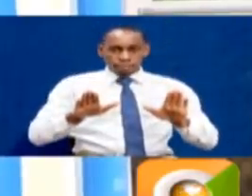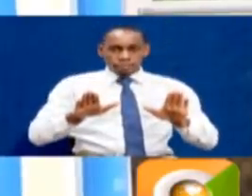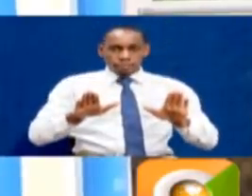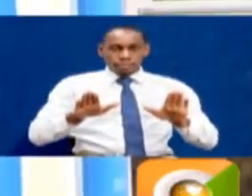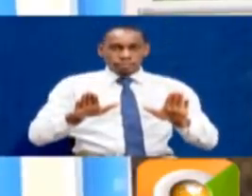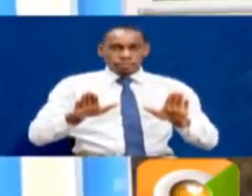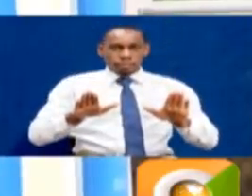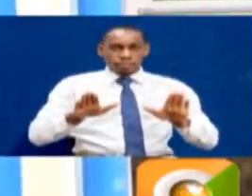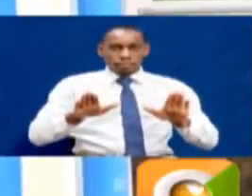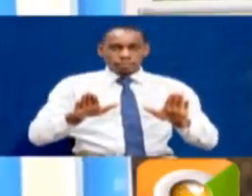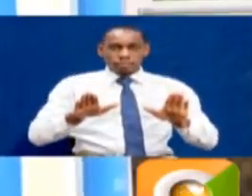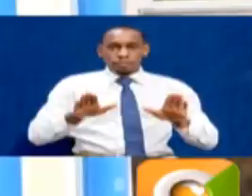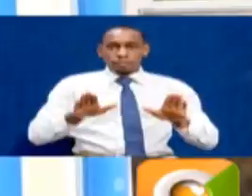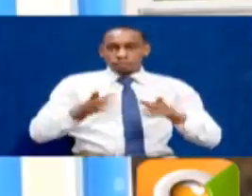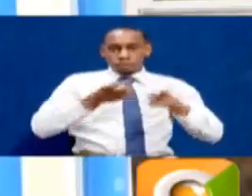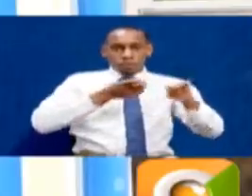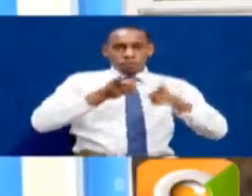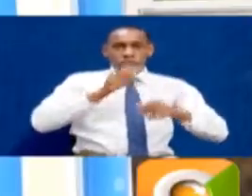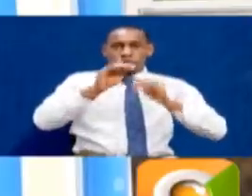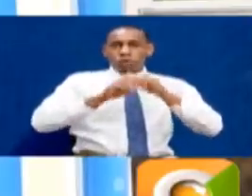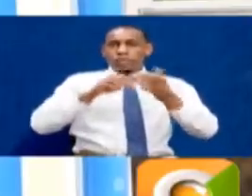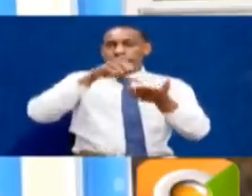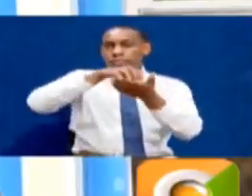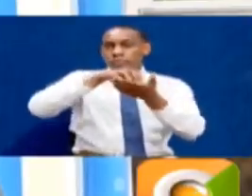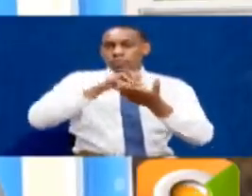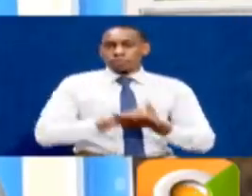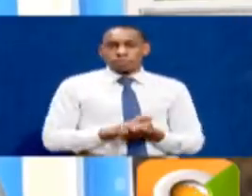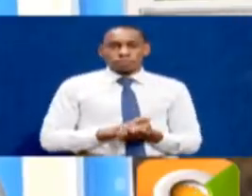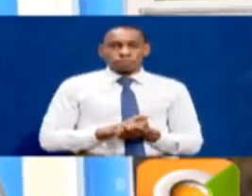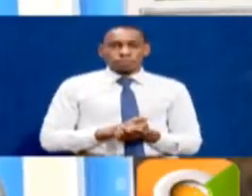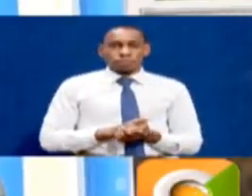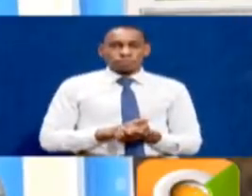part of managing the whole of this situation.